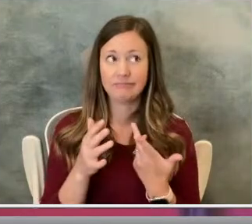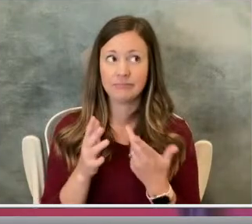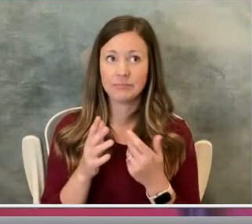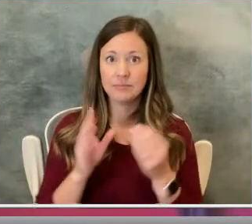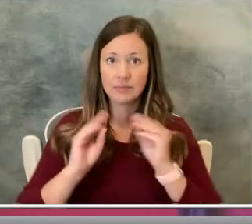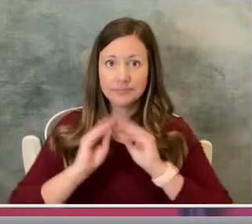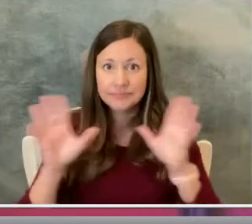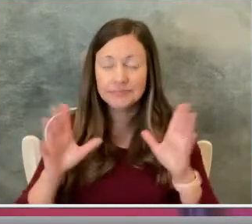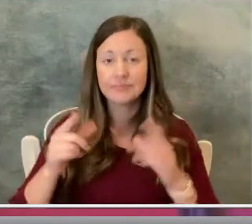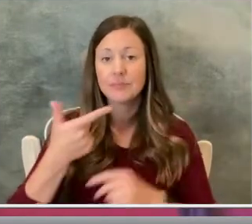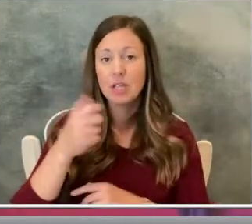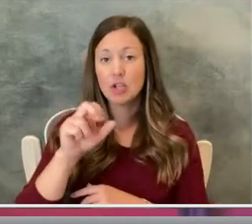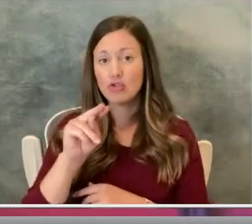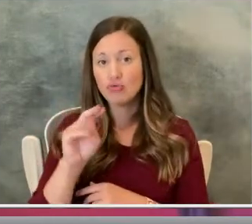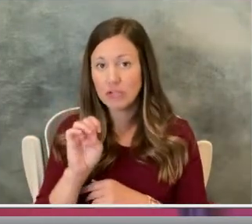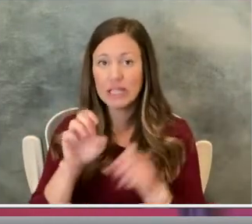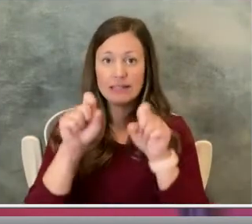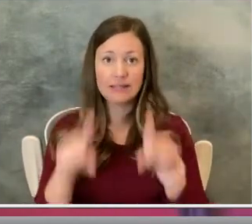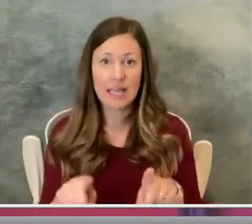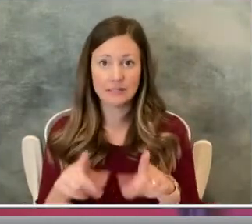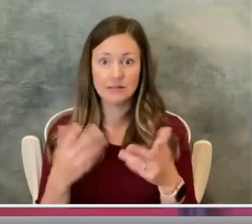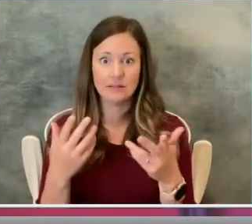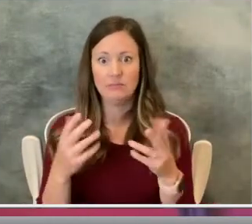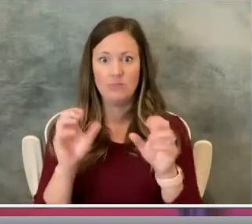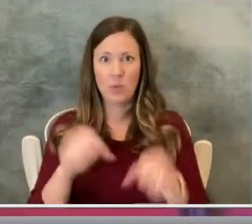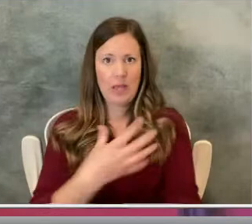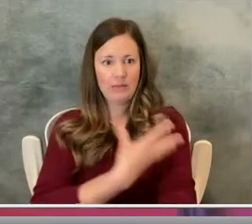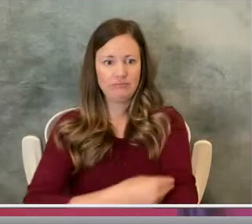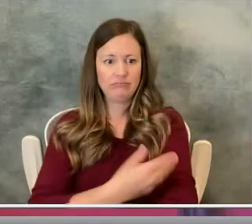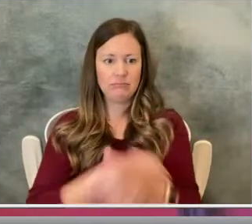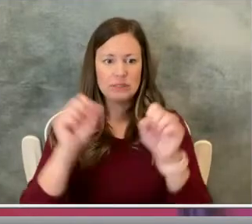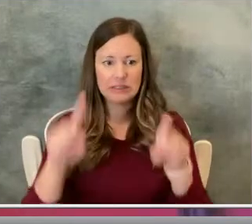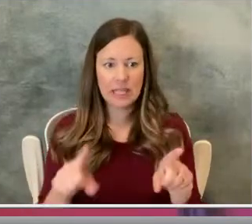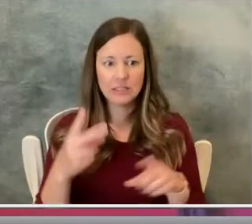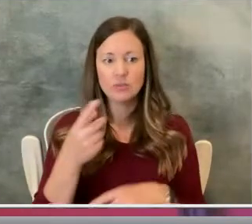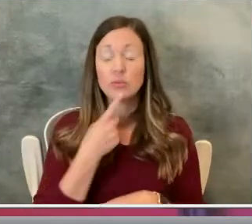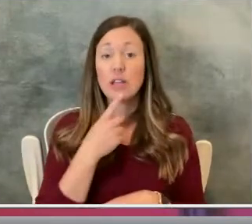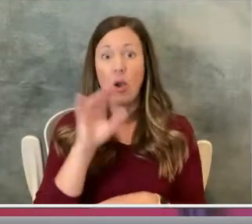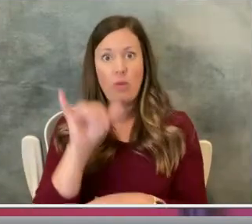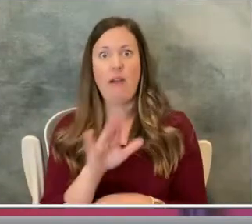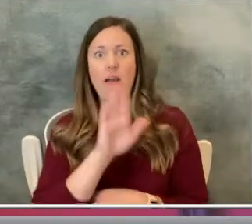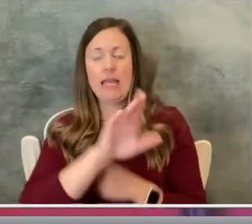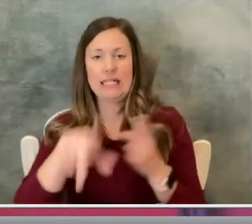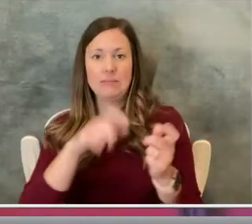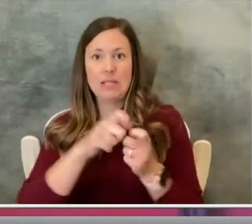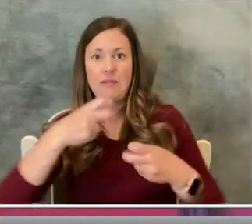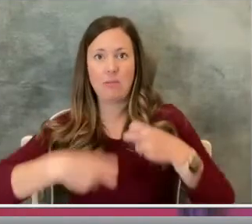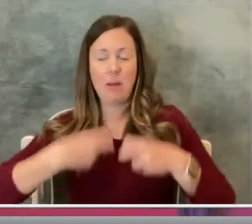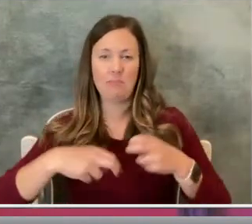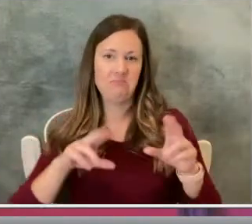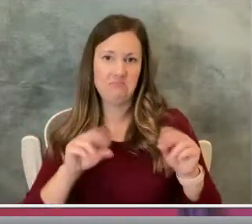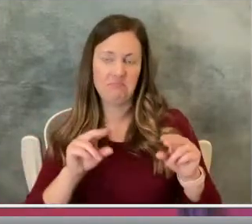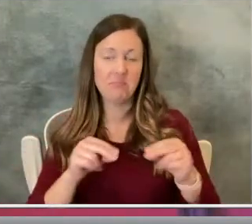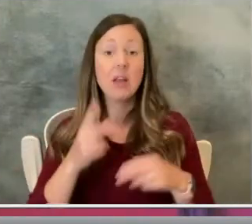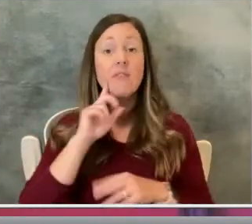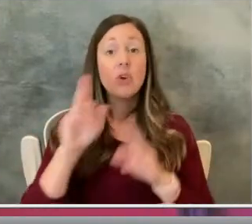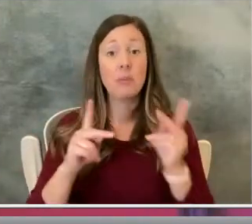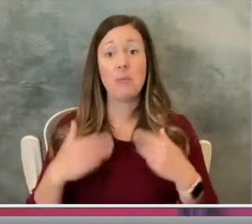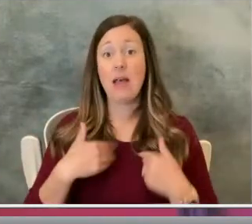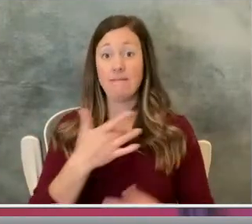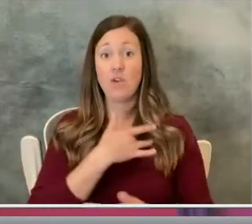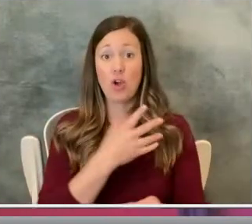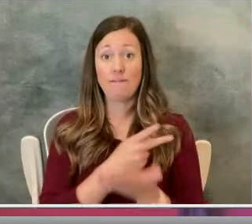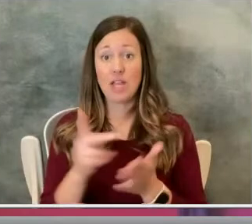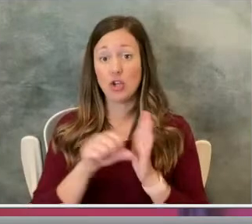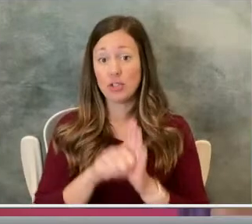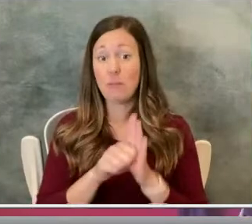says that this is what William's specific problem was. For people who are experiencing heart failure symptoms, There are certain tests